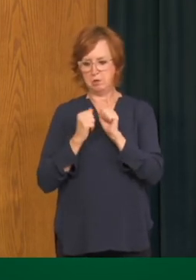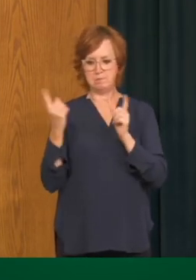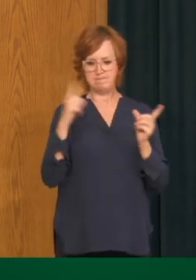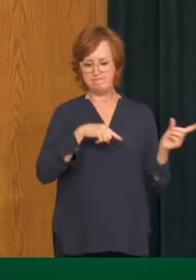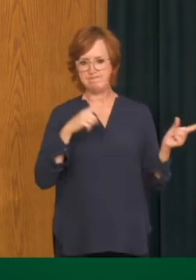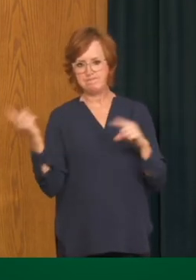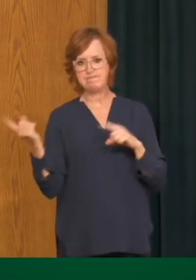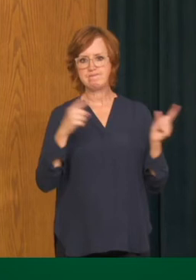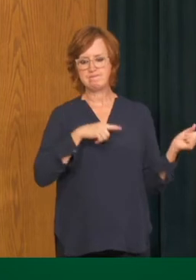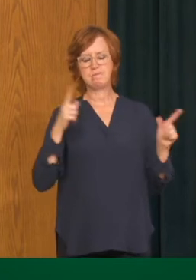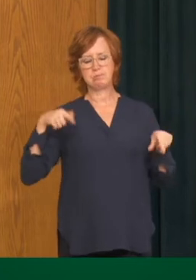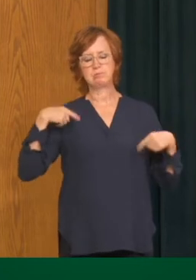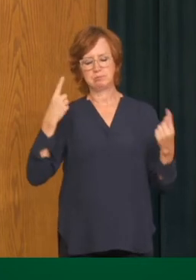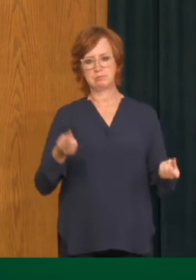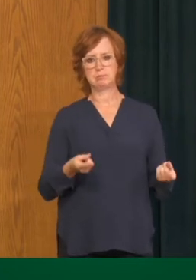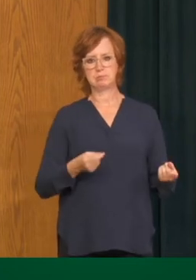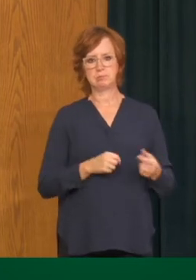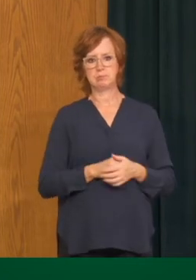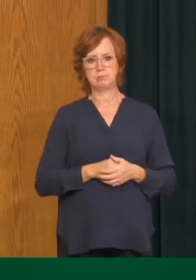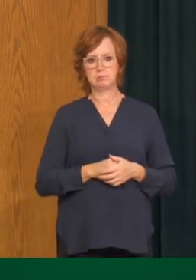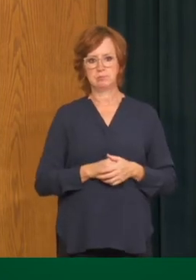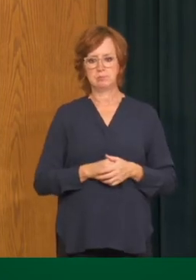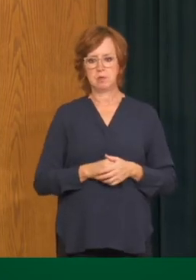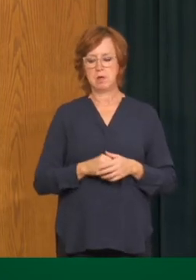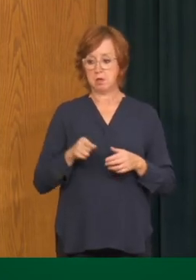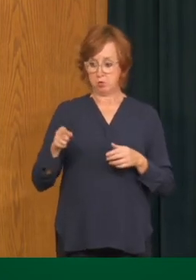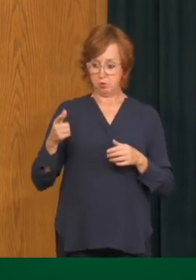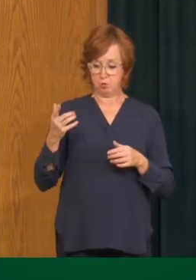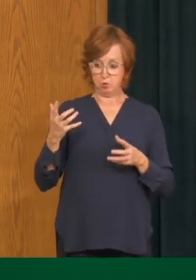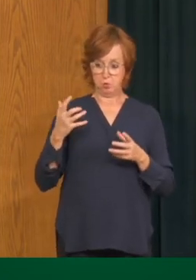a common understanding that when there's increase in community transmission,